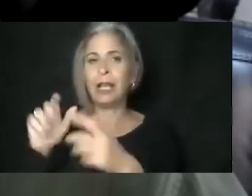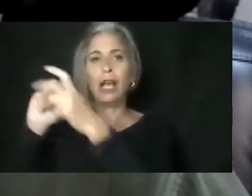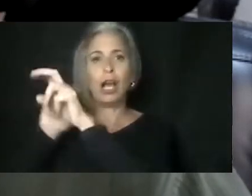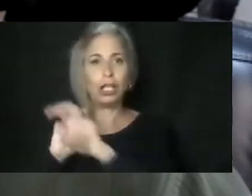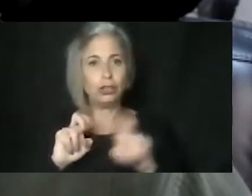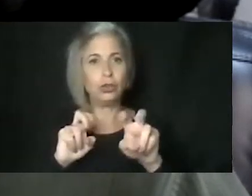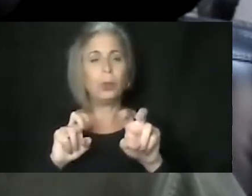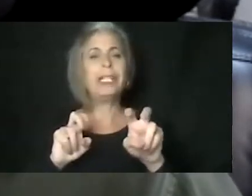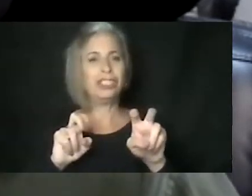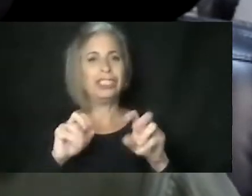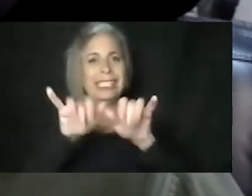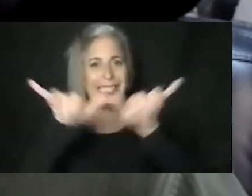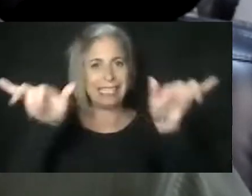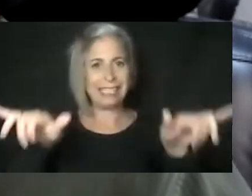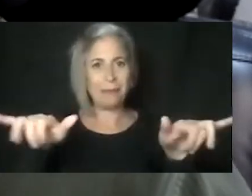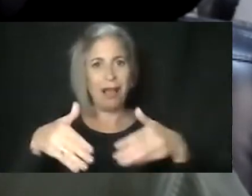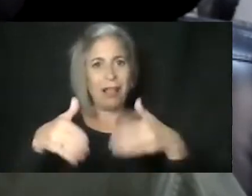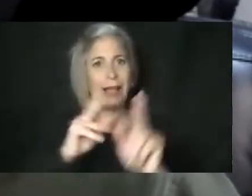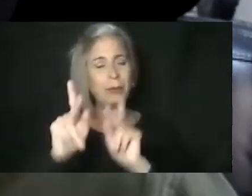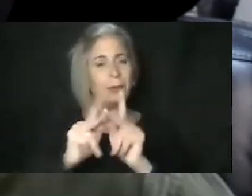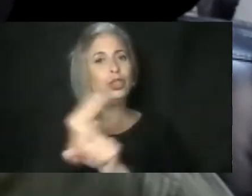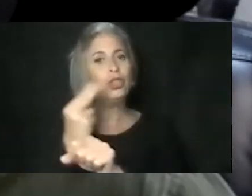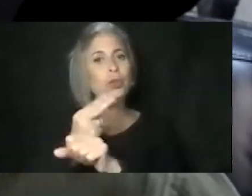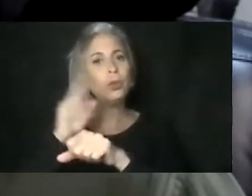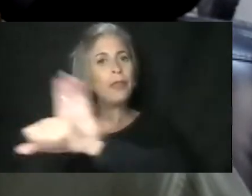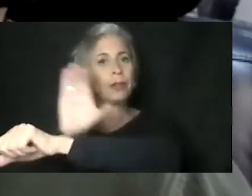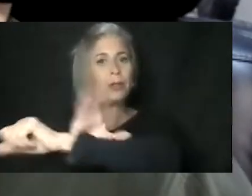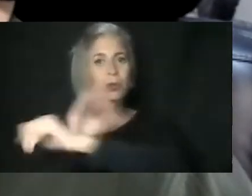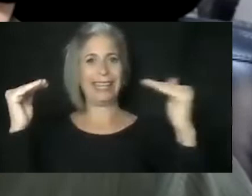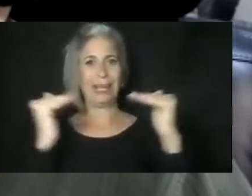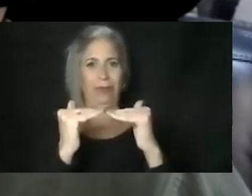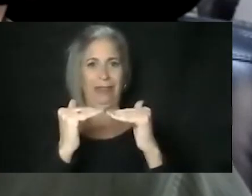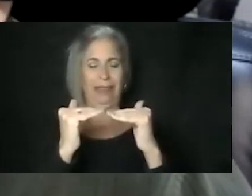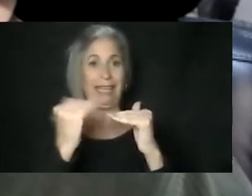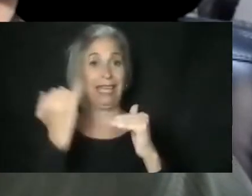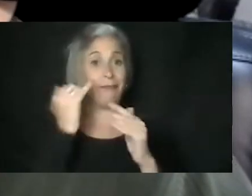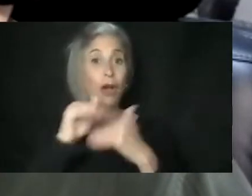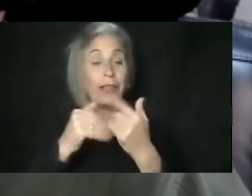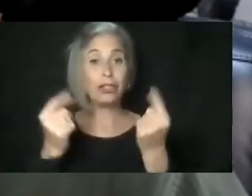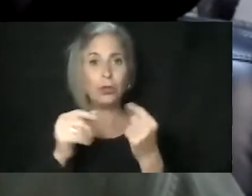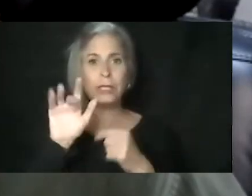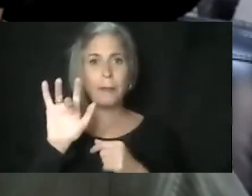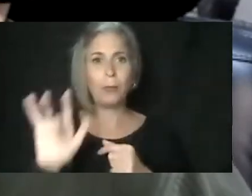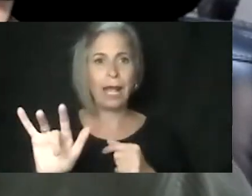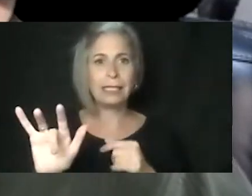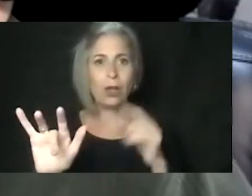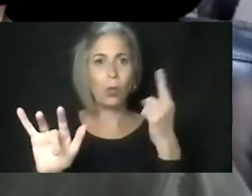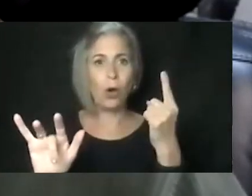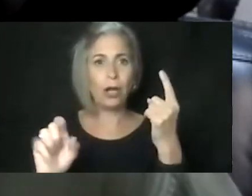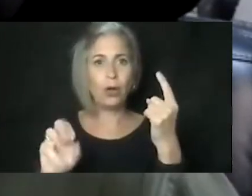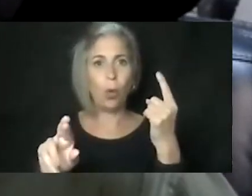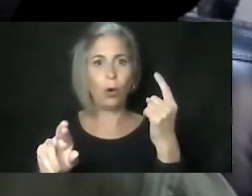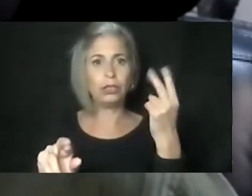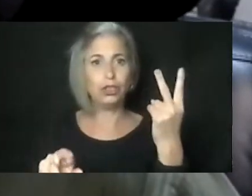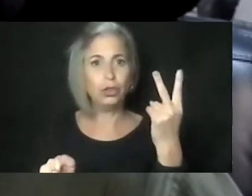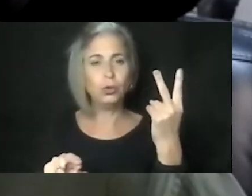somebody to use the computer equally, even if all they can do is press maybe one or two switches, or a